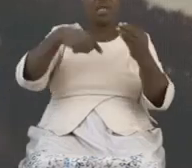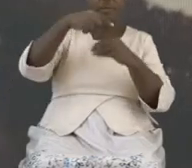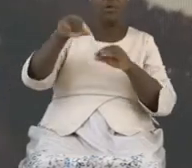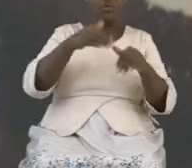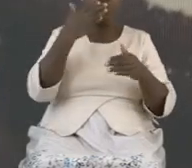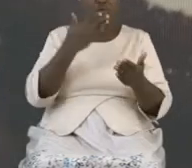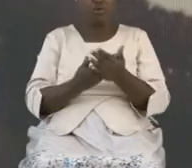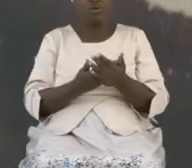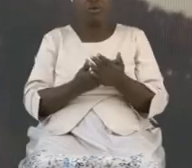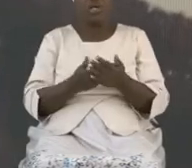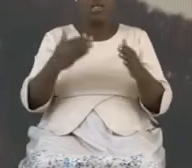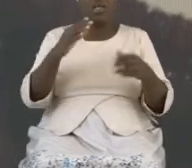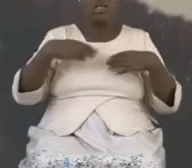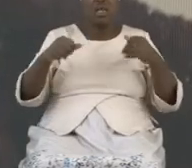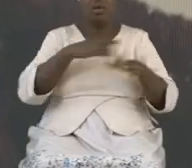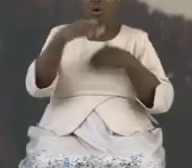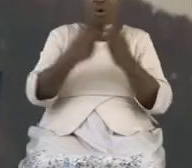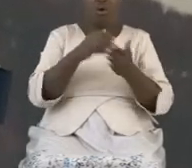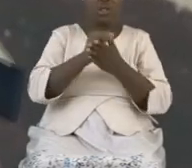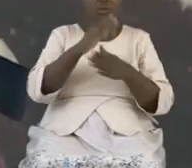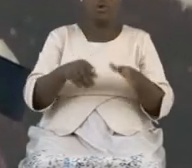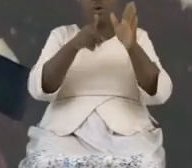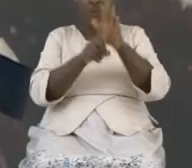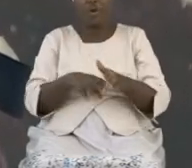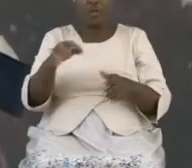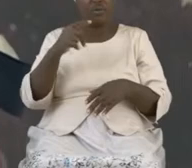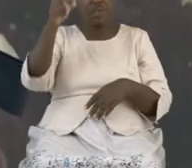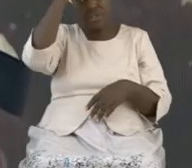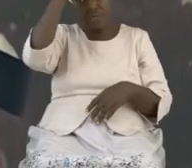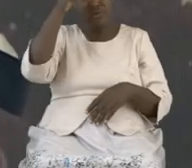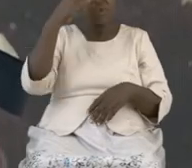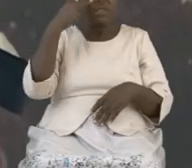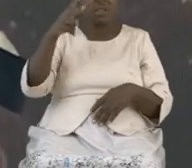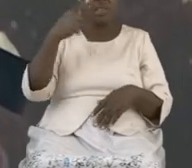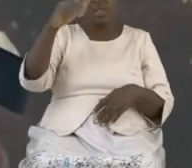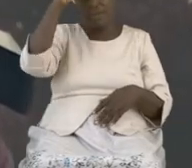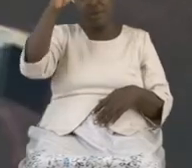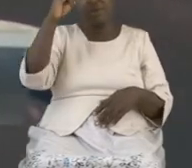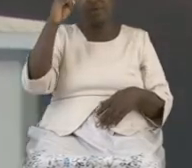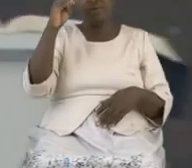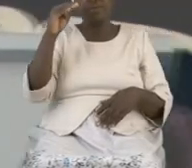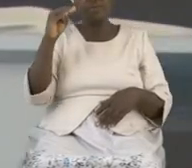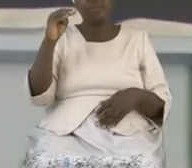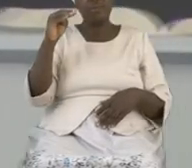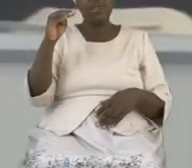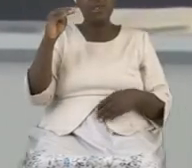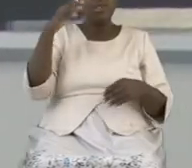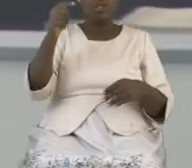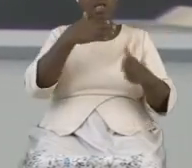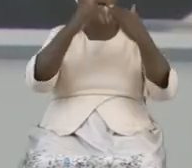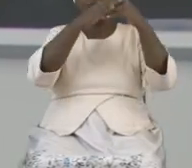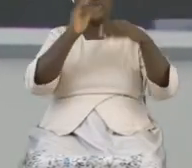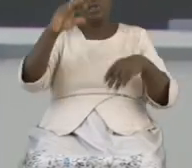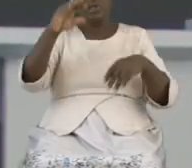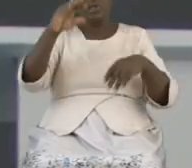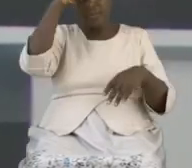healing all that were oppressed of the devil. Behold the man, the heavenly man, the